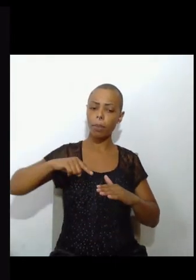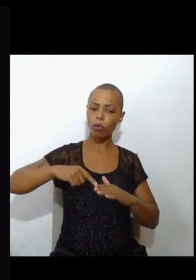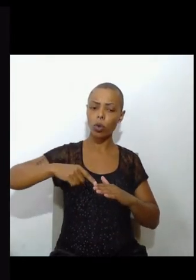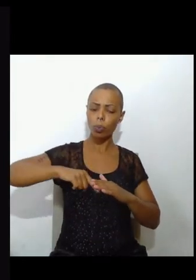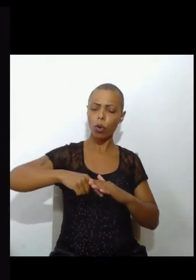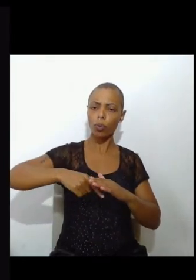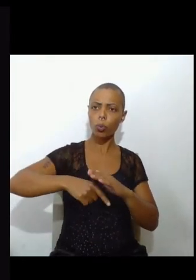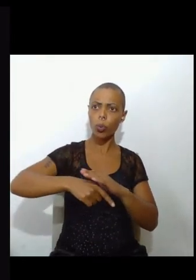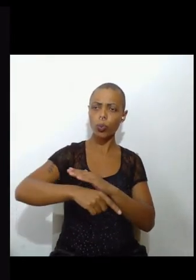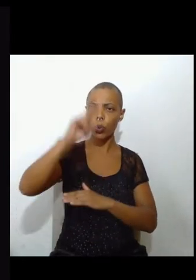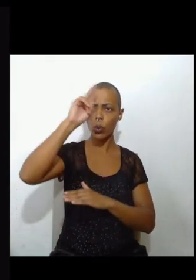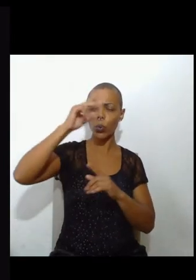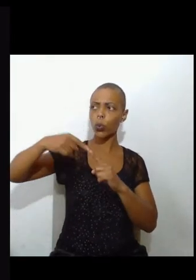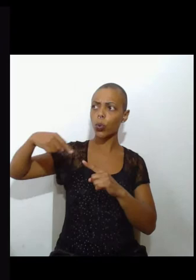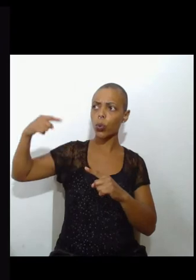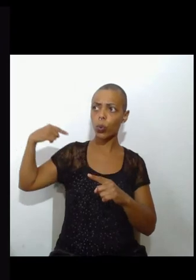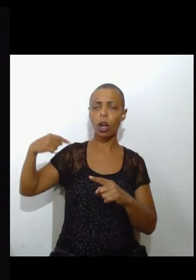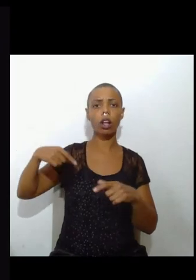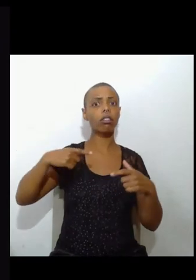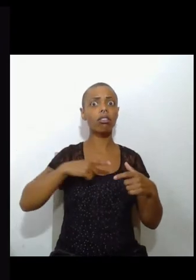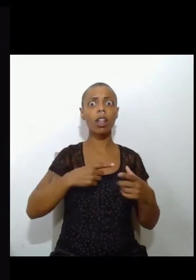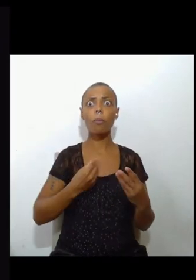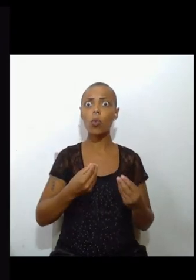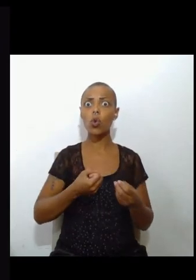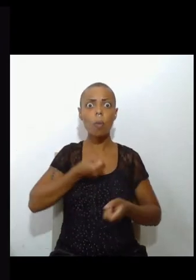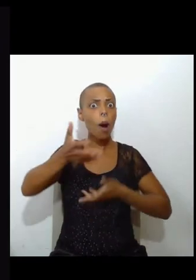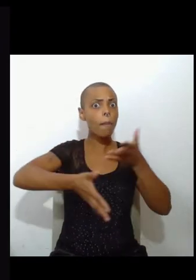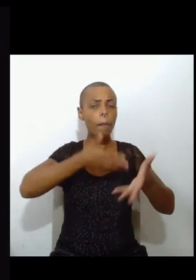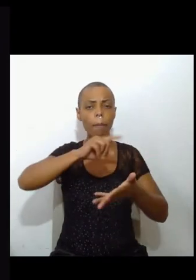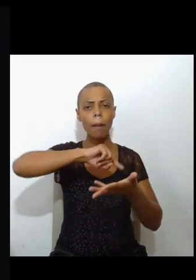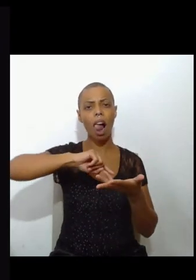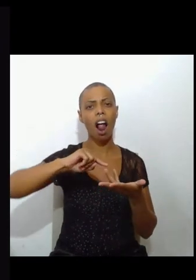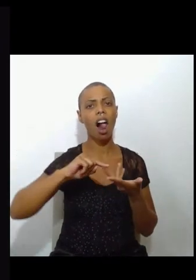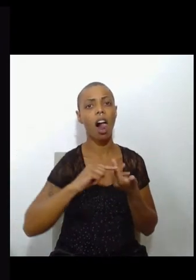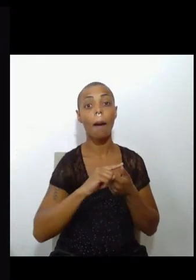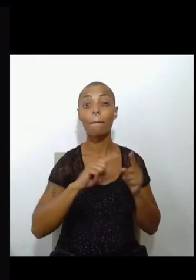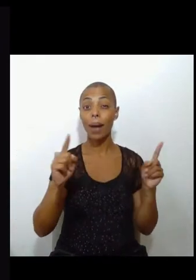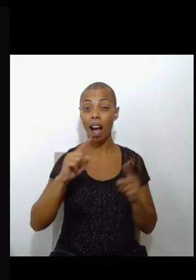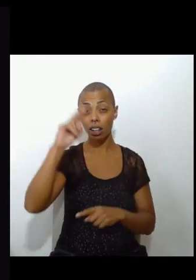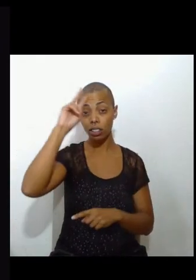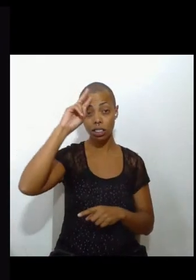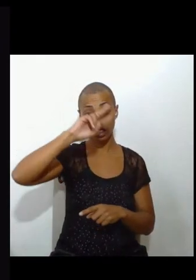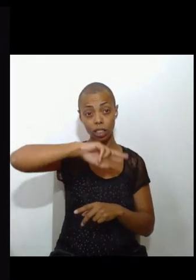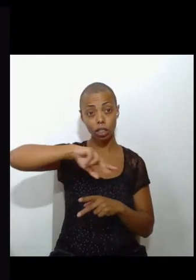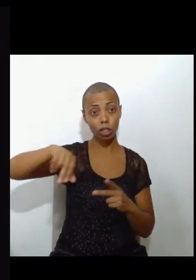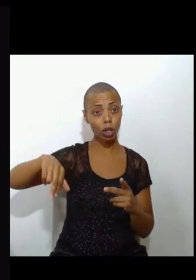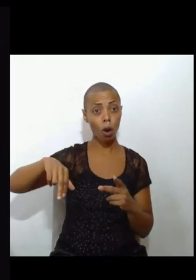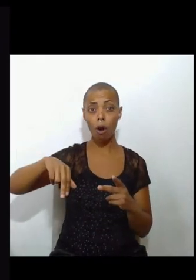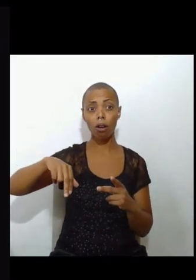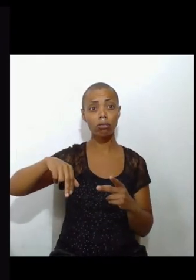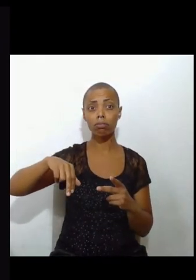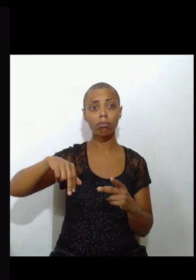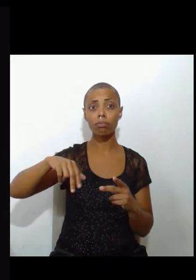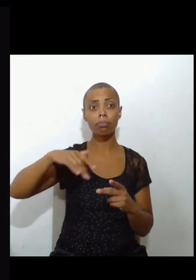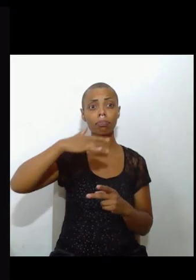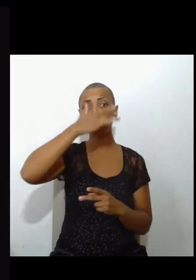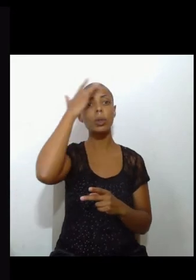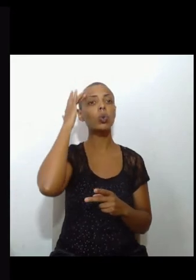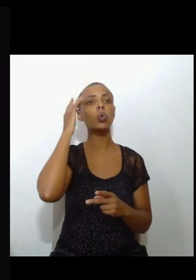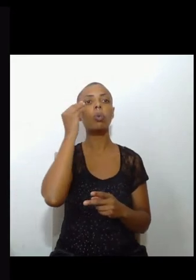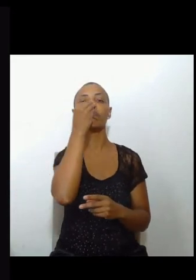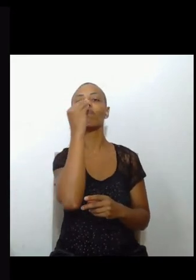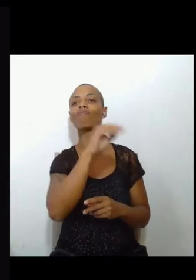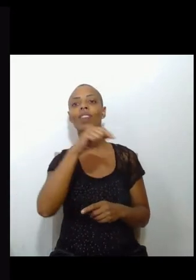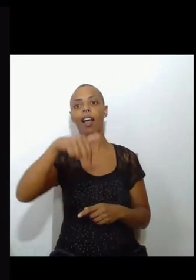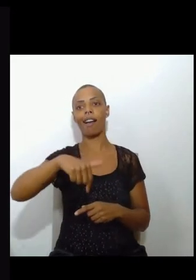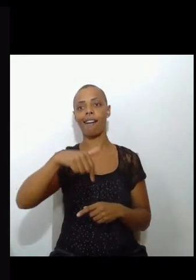it has been very underexplored in a place like India queer histories for us like I mentioned have existed